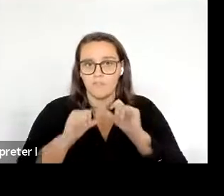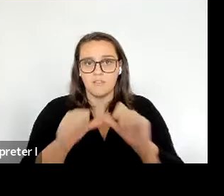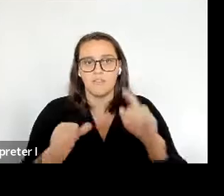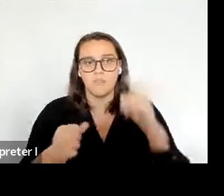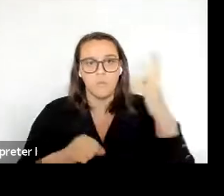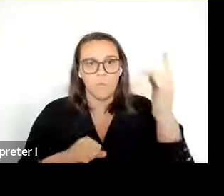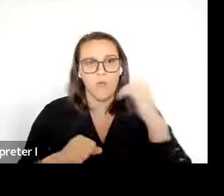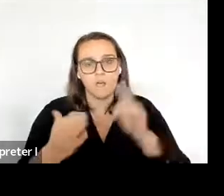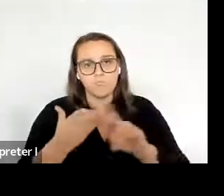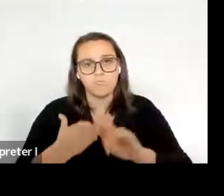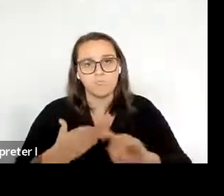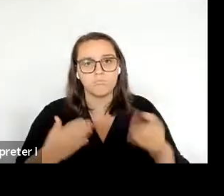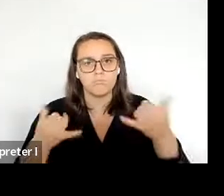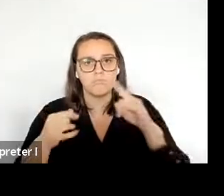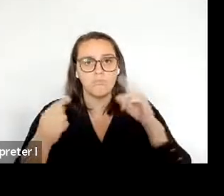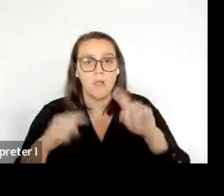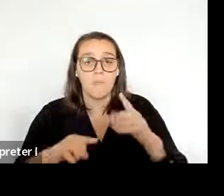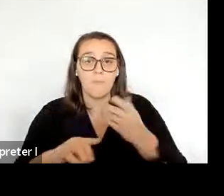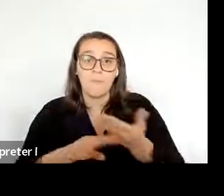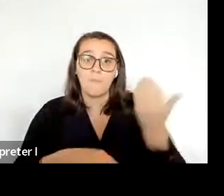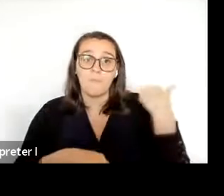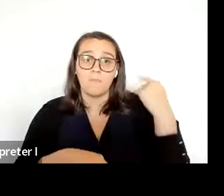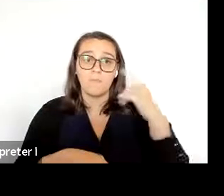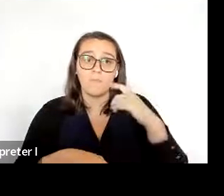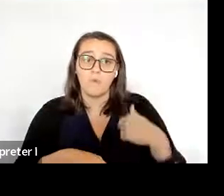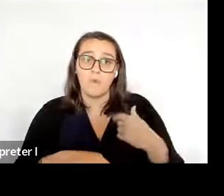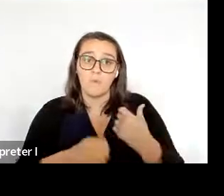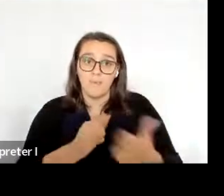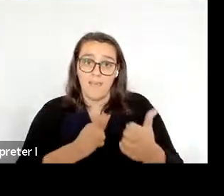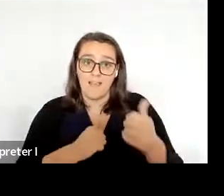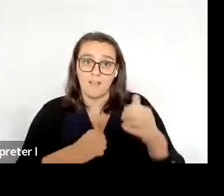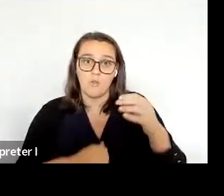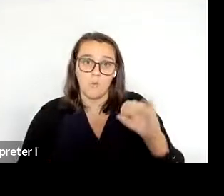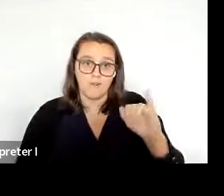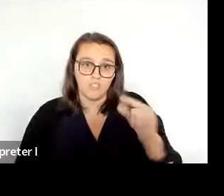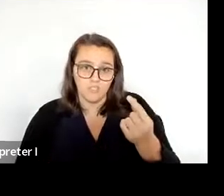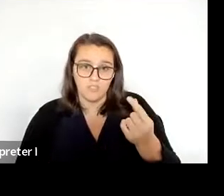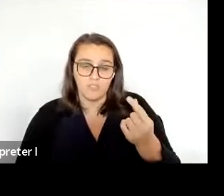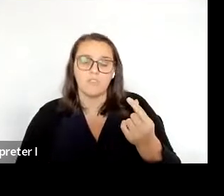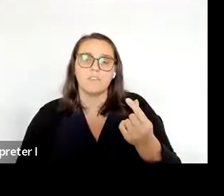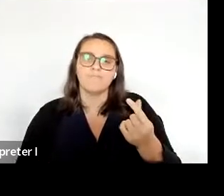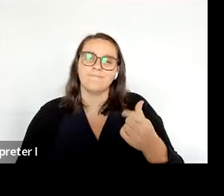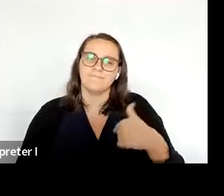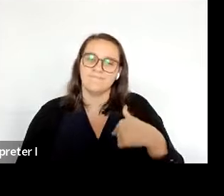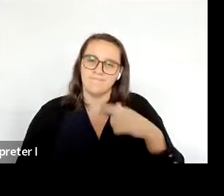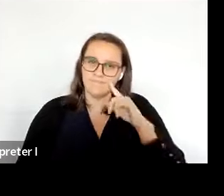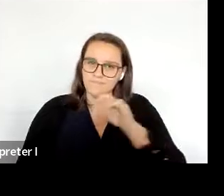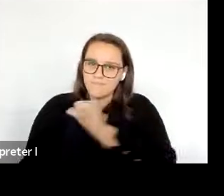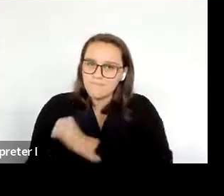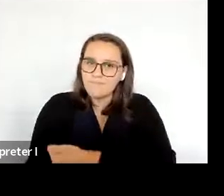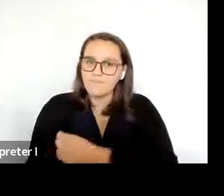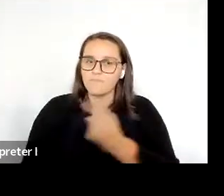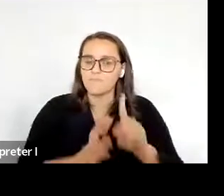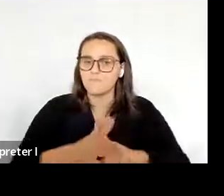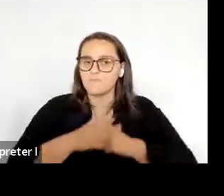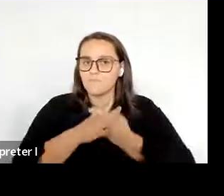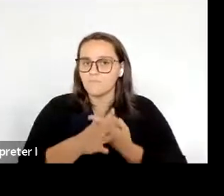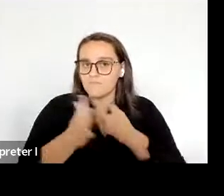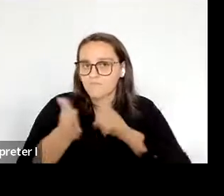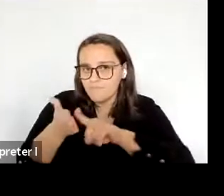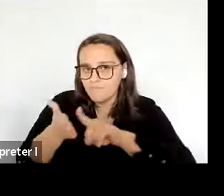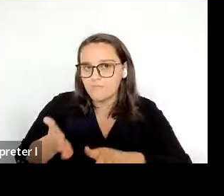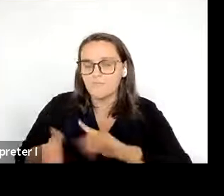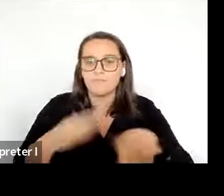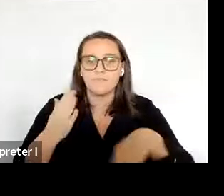we passed the prior emergency and temporary bills, the OIG had the authority to initiate audits and investigations of all district